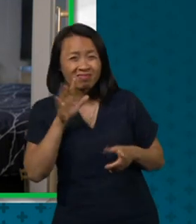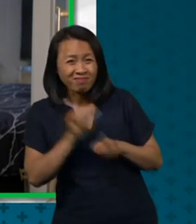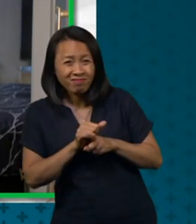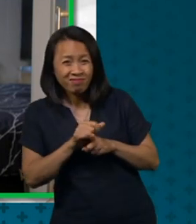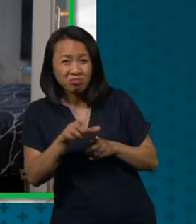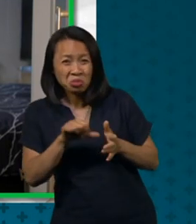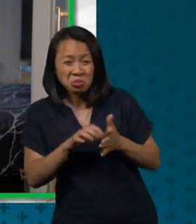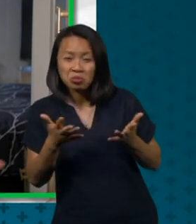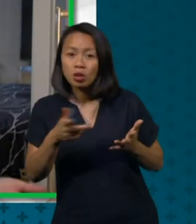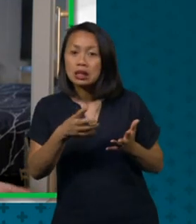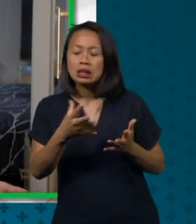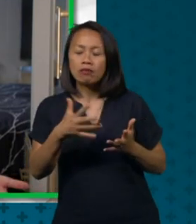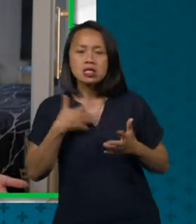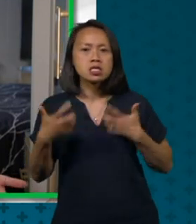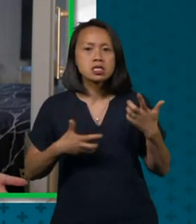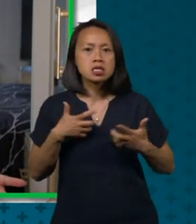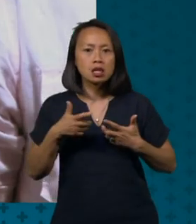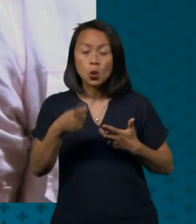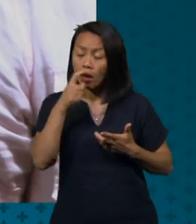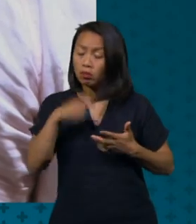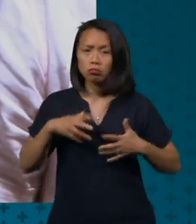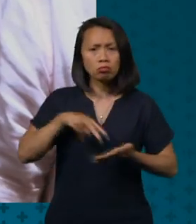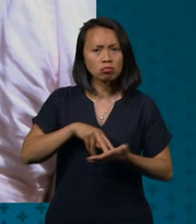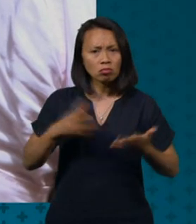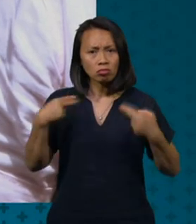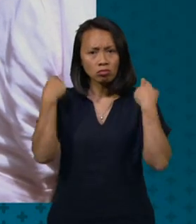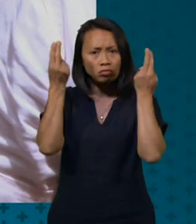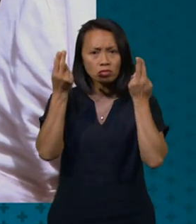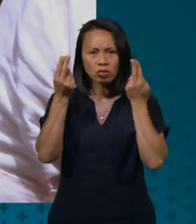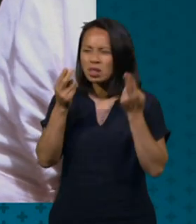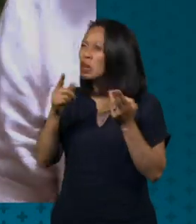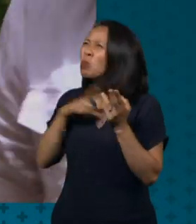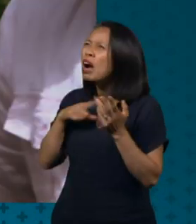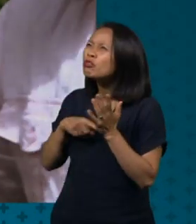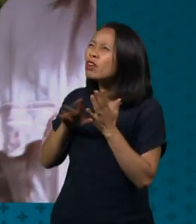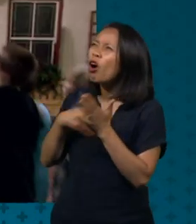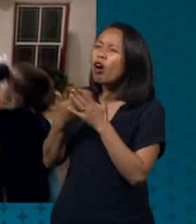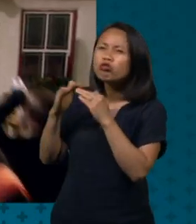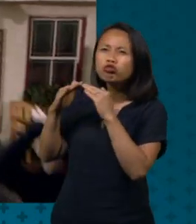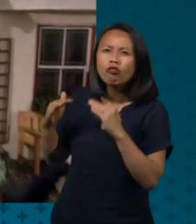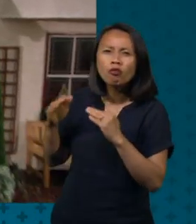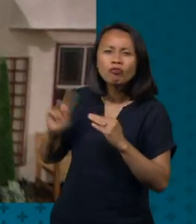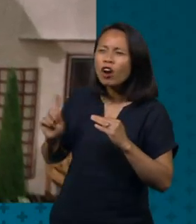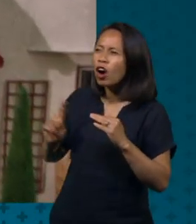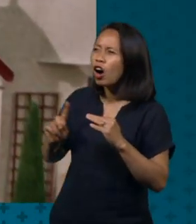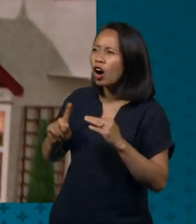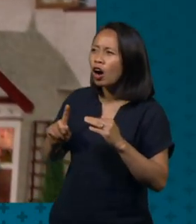either let it get to you or you can stand up for yourself. Why is Tracy up on the roof? Stay there,